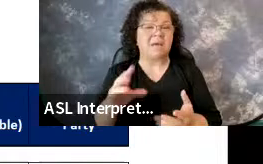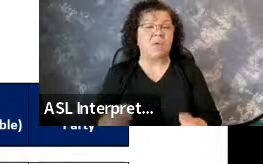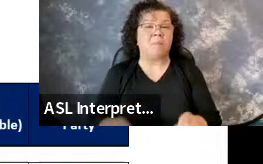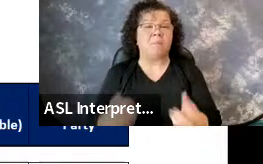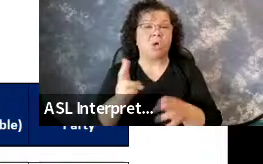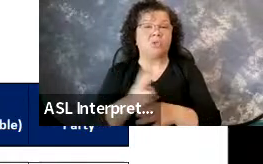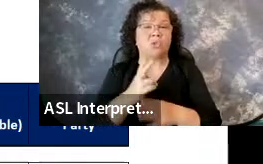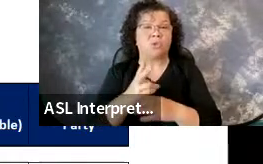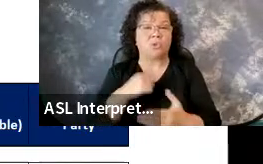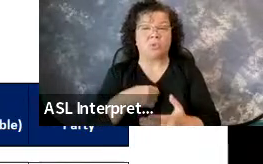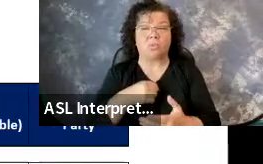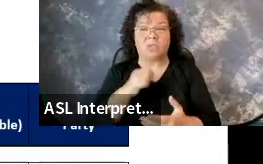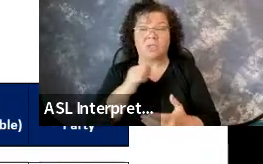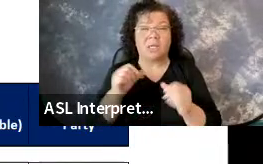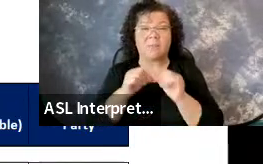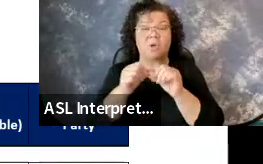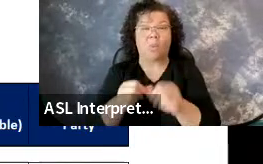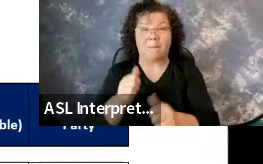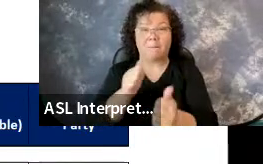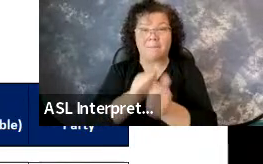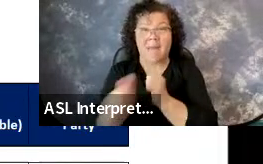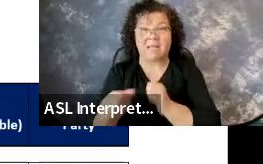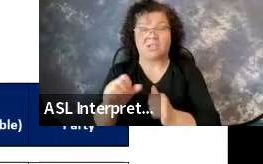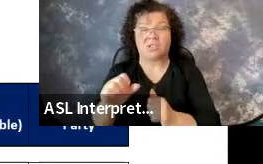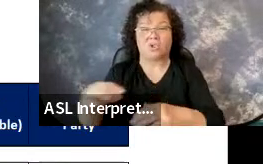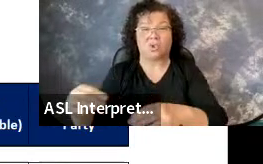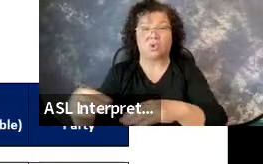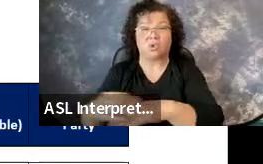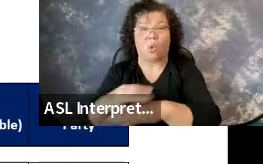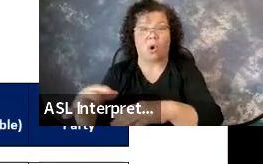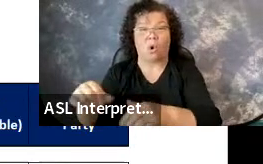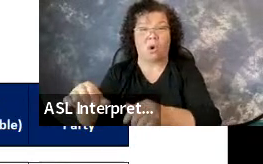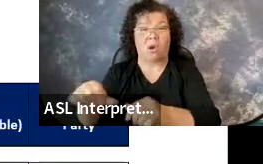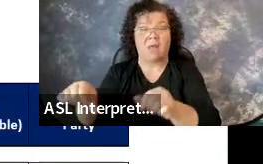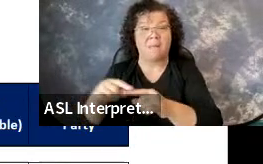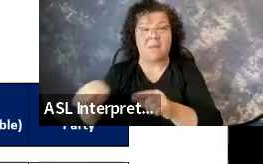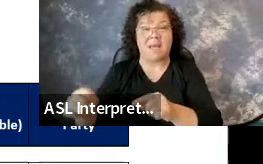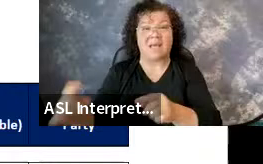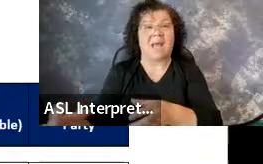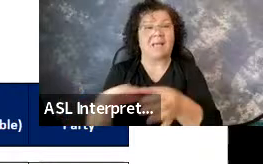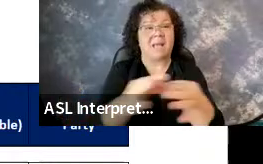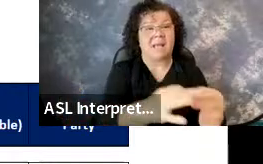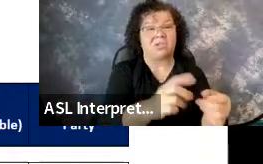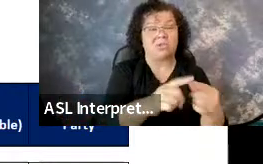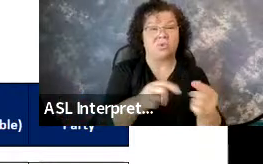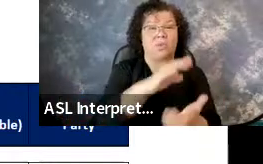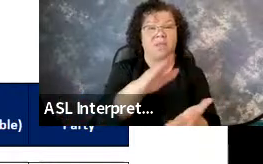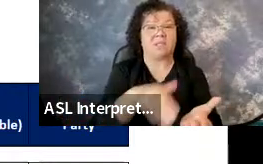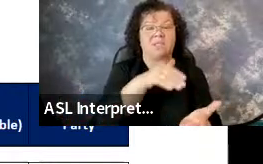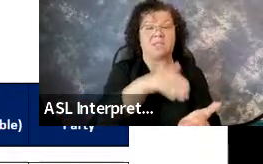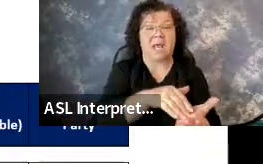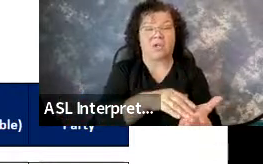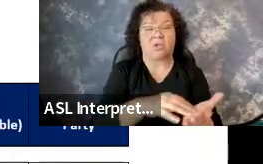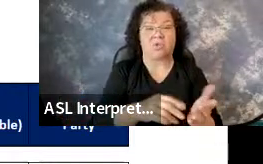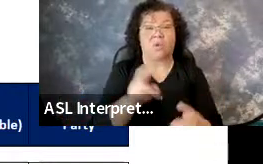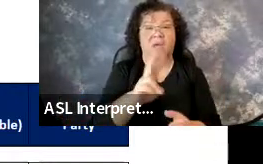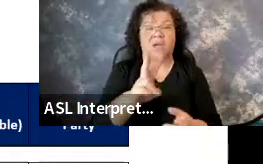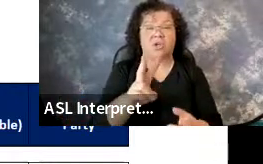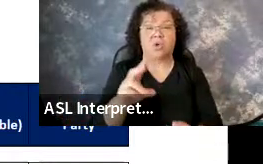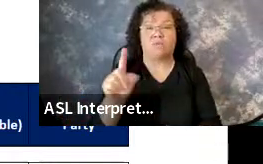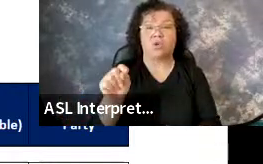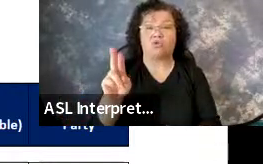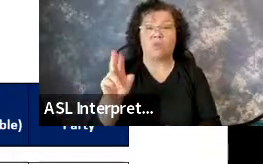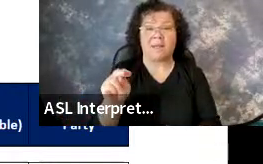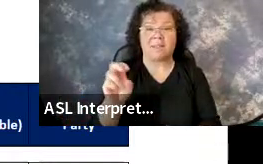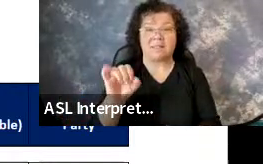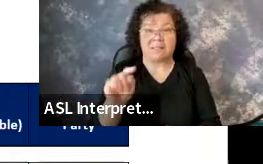at the shoreline, but if there was a way to connect the multi-use path up to the central Vancouver transit hub, which is